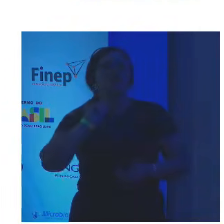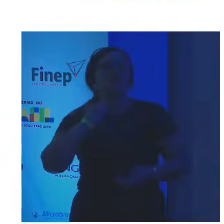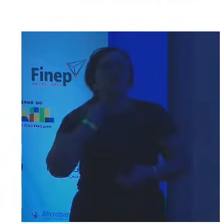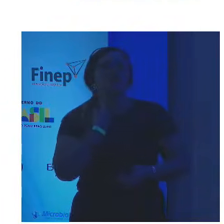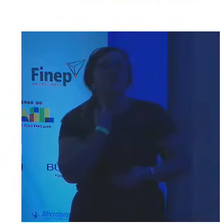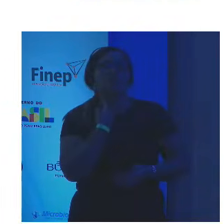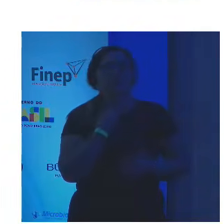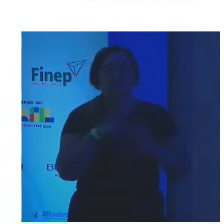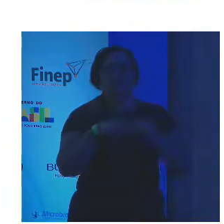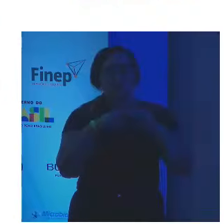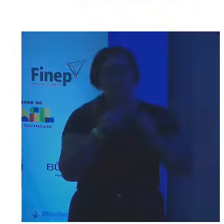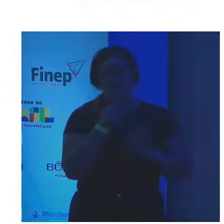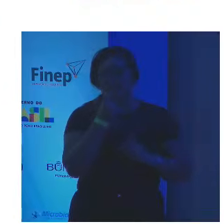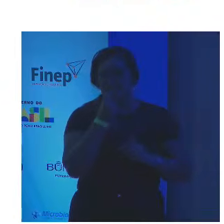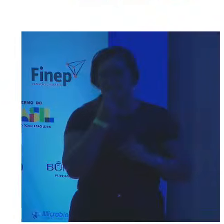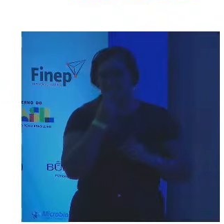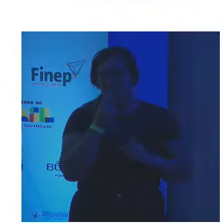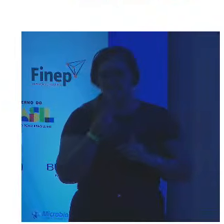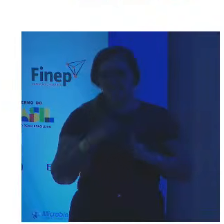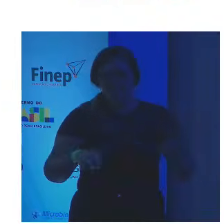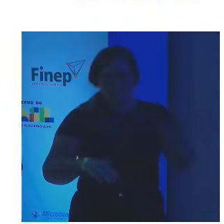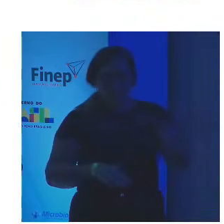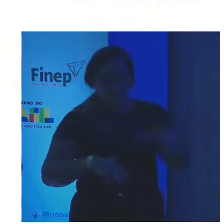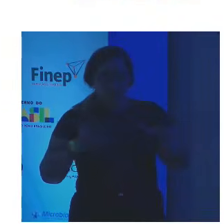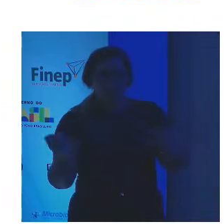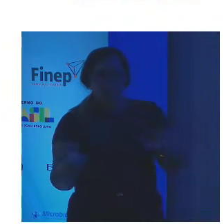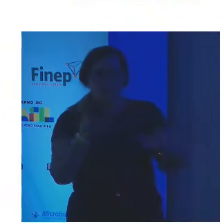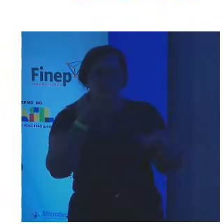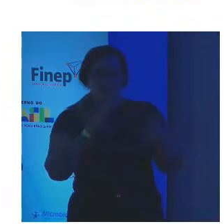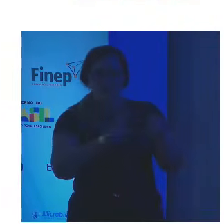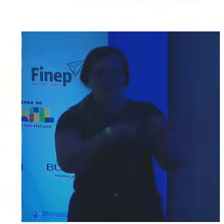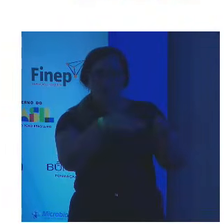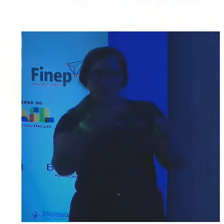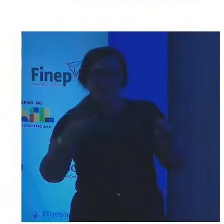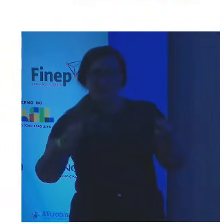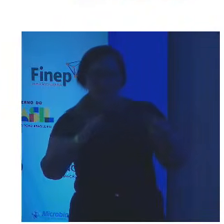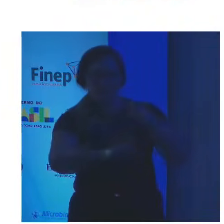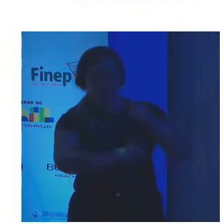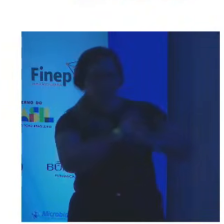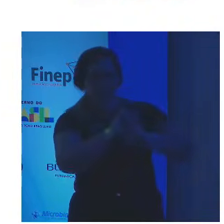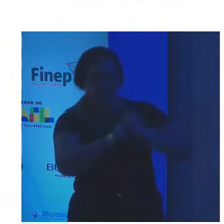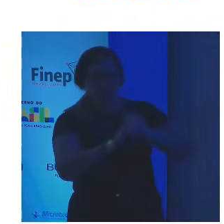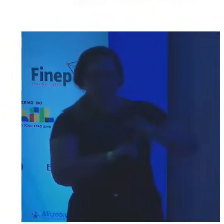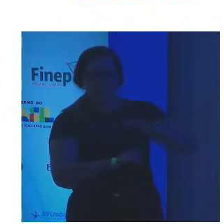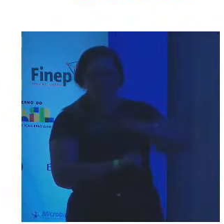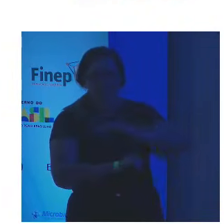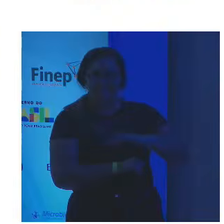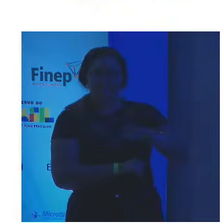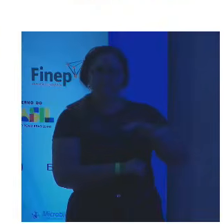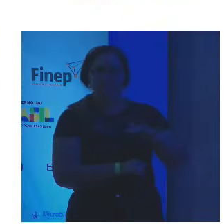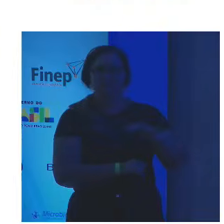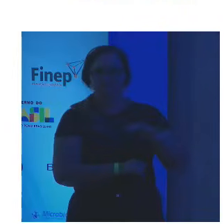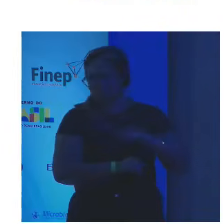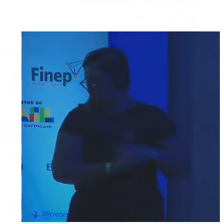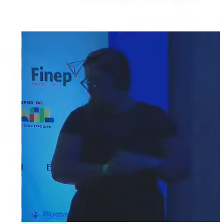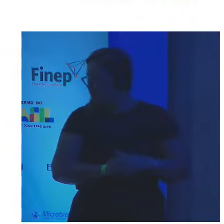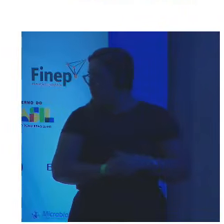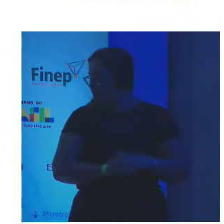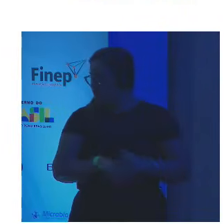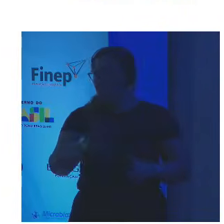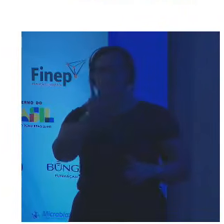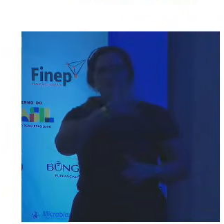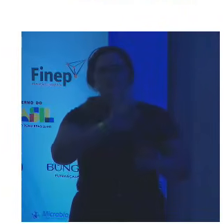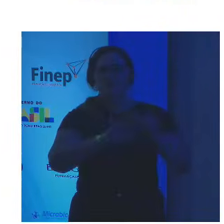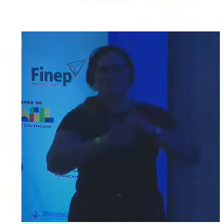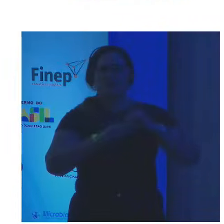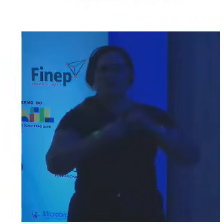to the new era of digital oceanography with this new phase of this oceanography. You have the best science behind, but now